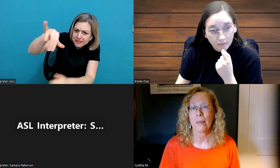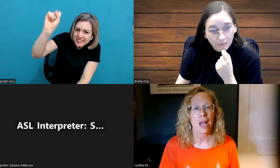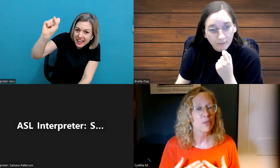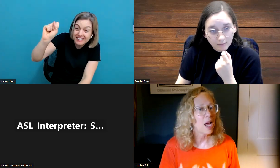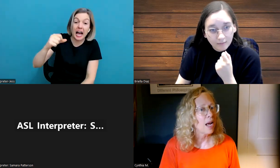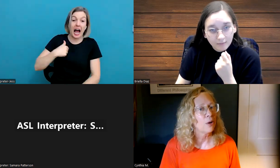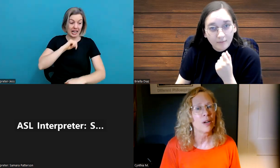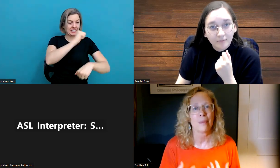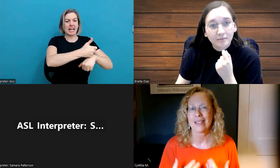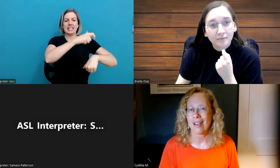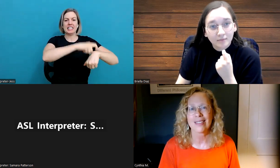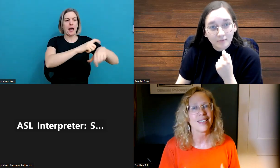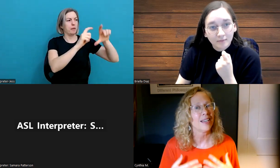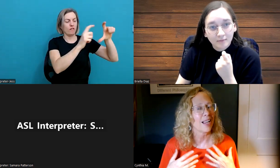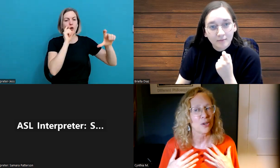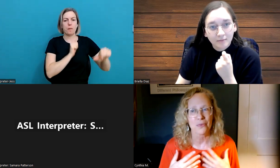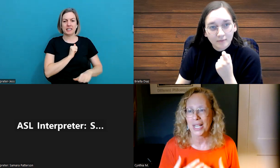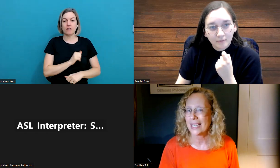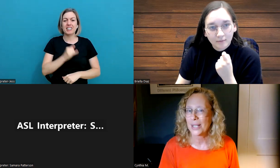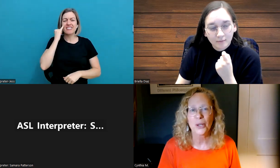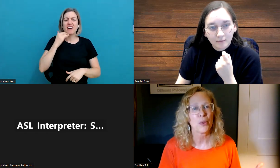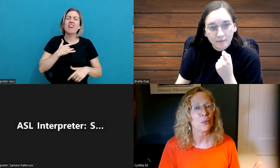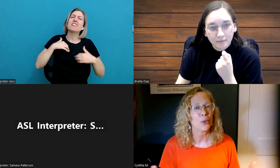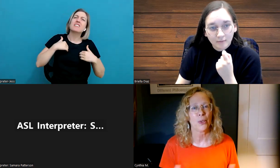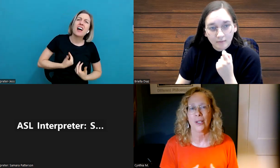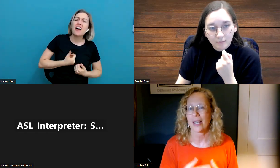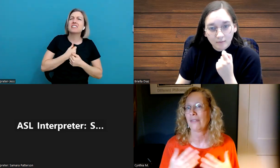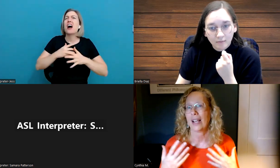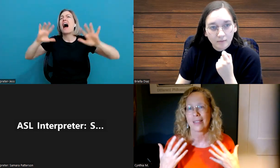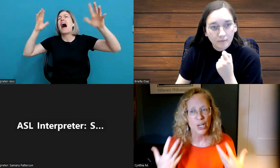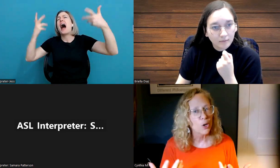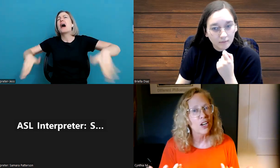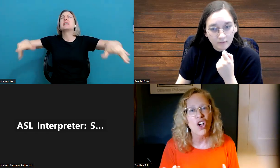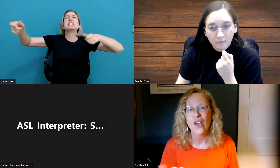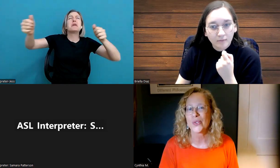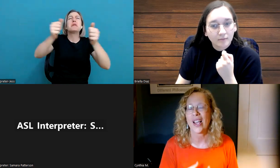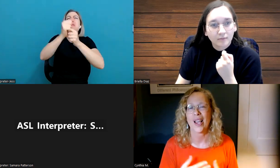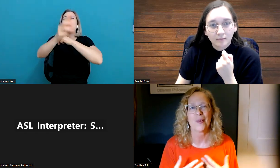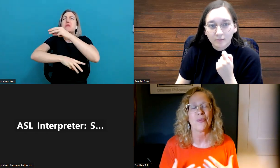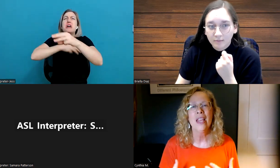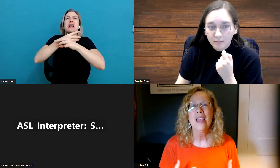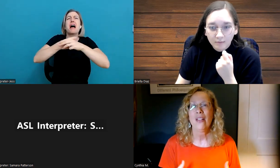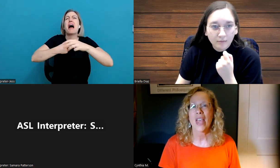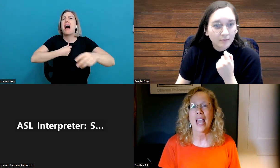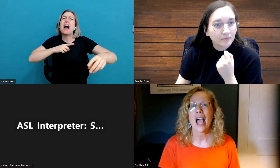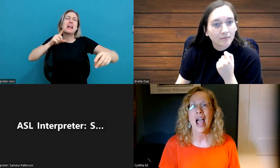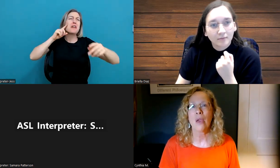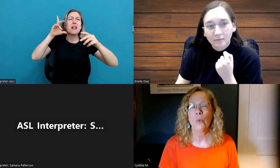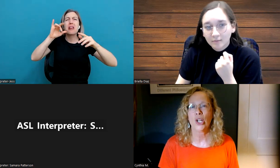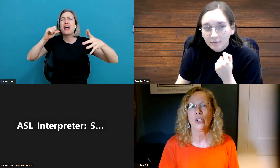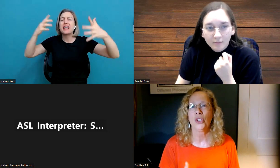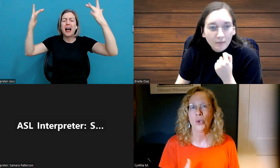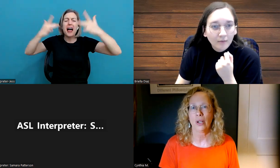pot time and I'm tired, I'm exhausted, I don't feel like dealing with the world, I've got the hearing loss, that